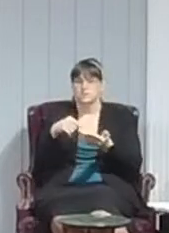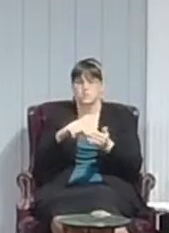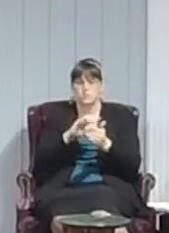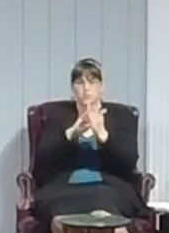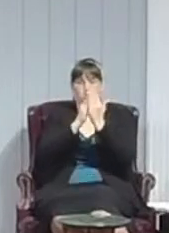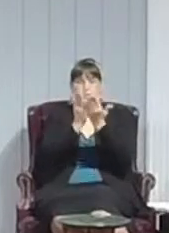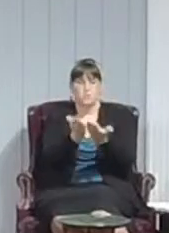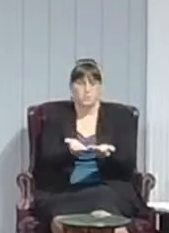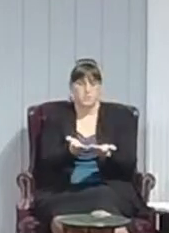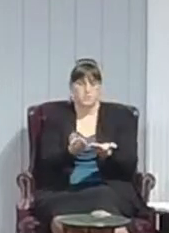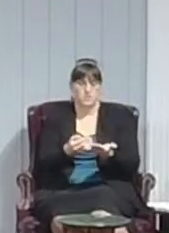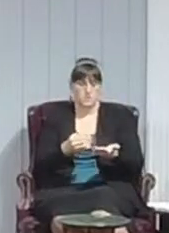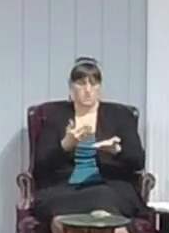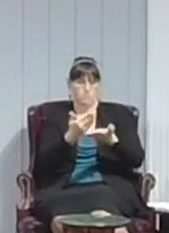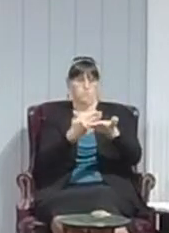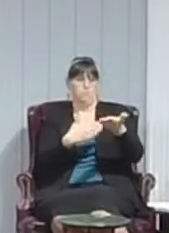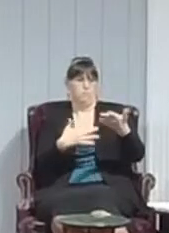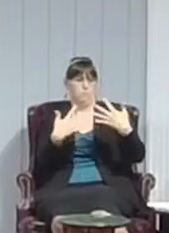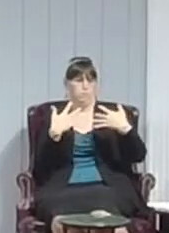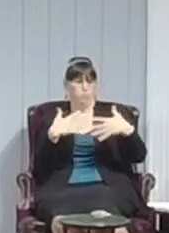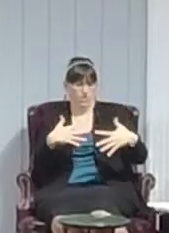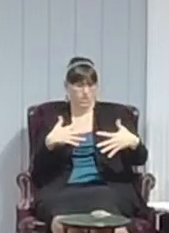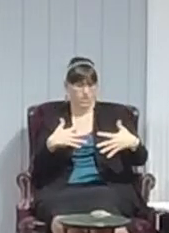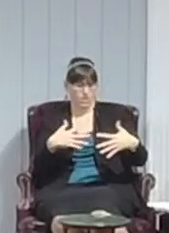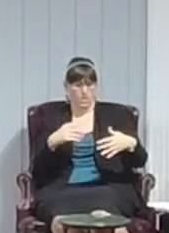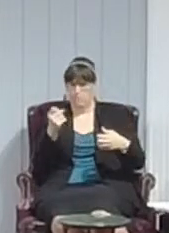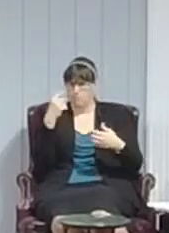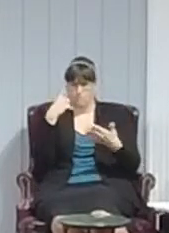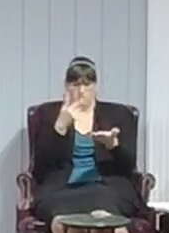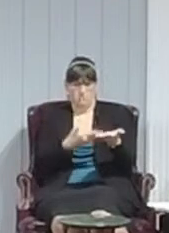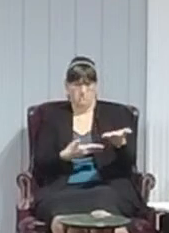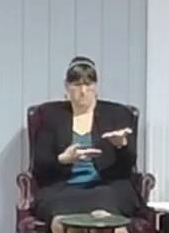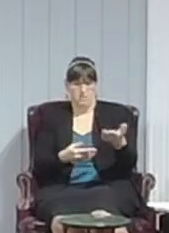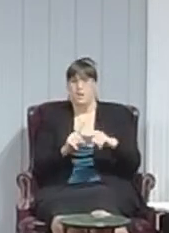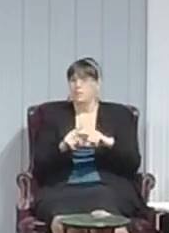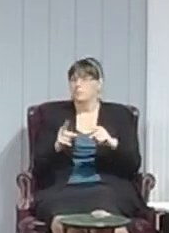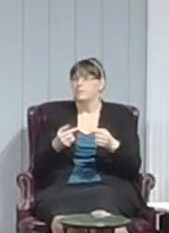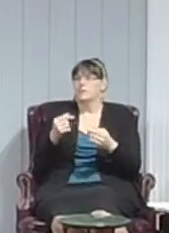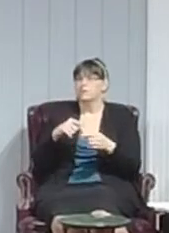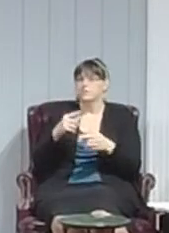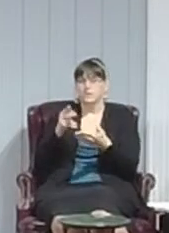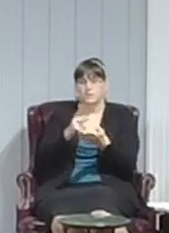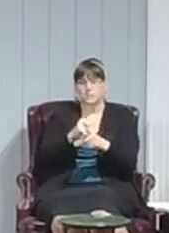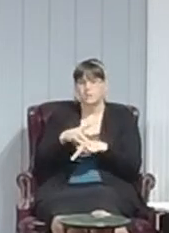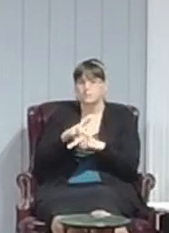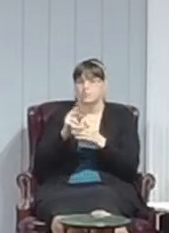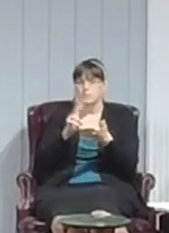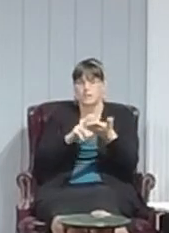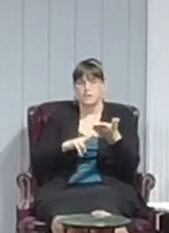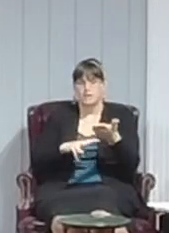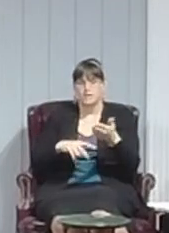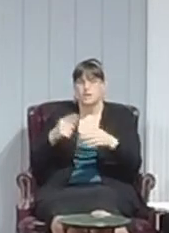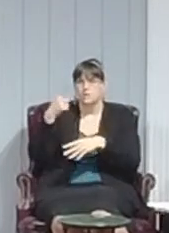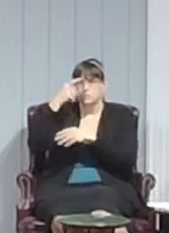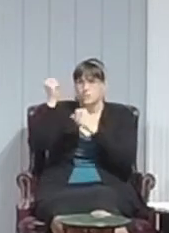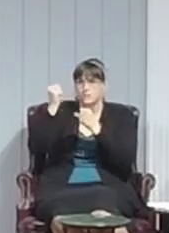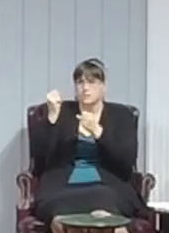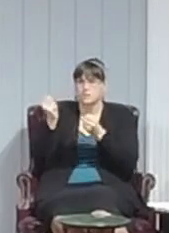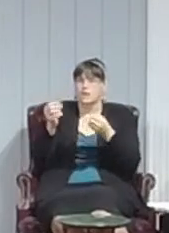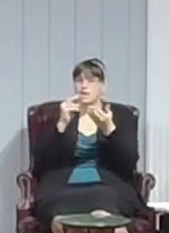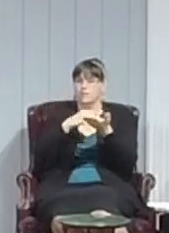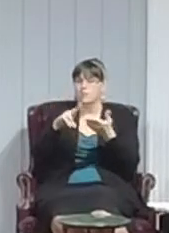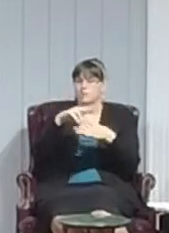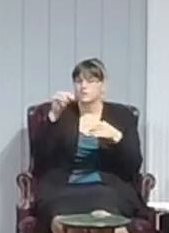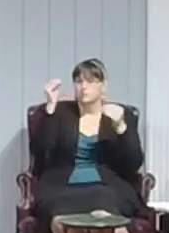man, I don't understand this at all. But you keep reading it, trust in the Holy Spirit of God, trust in God, and he will teach you the Word of God. And then